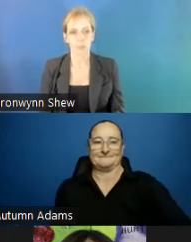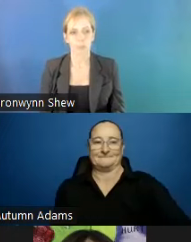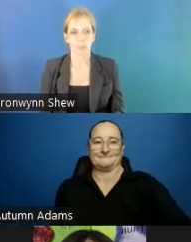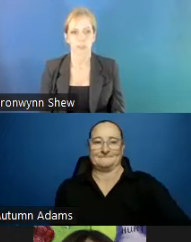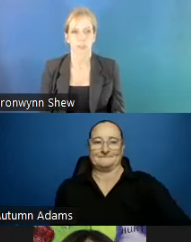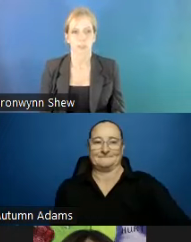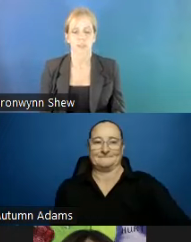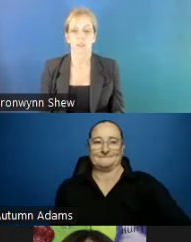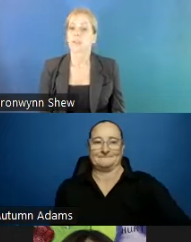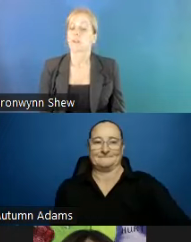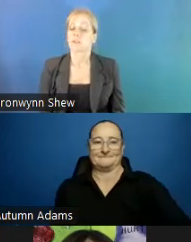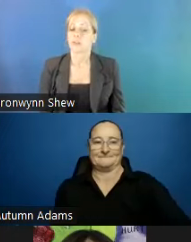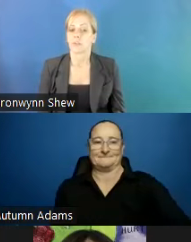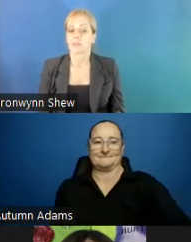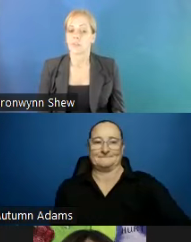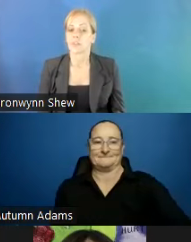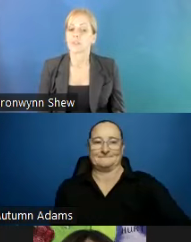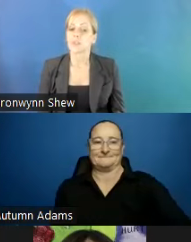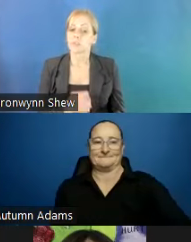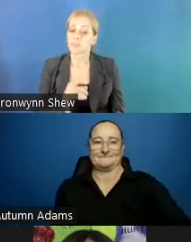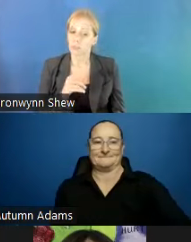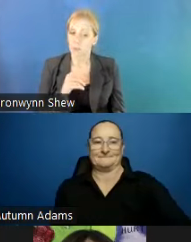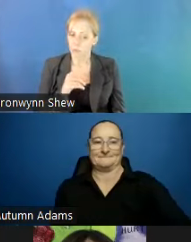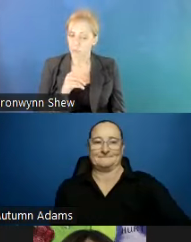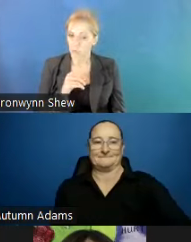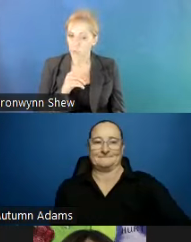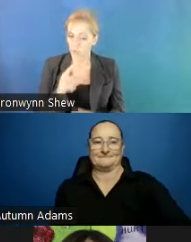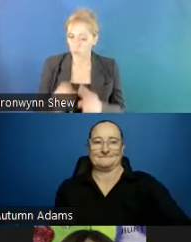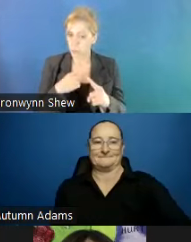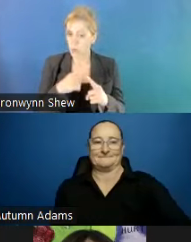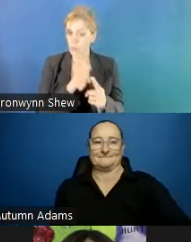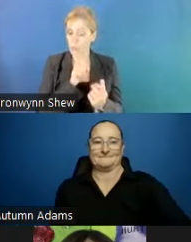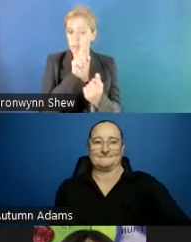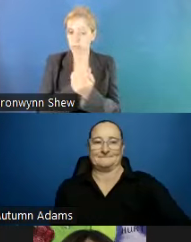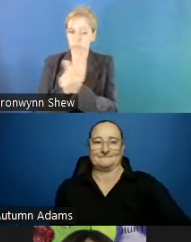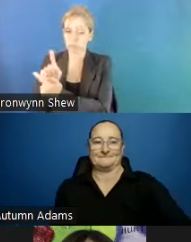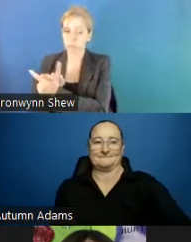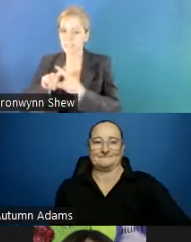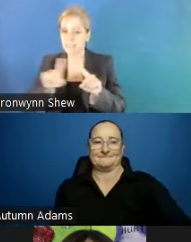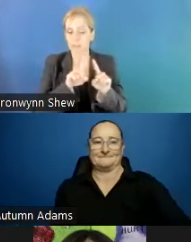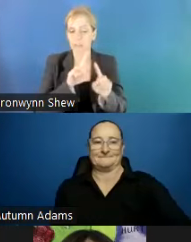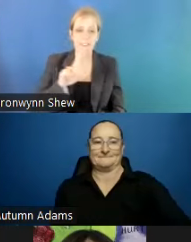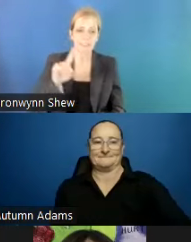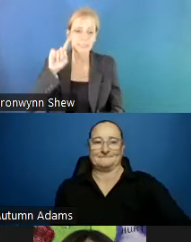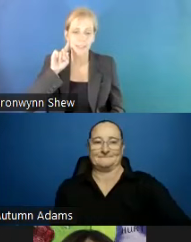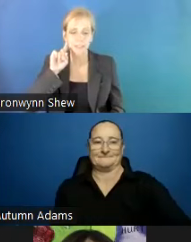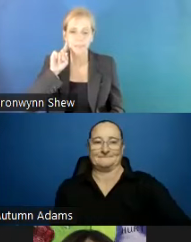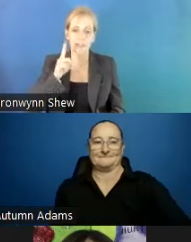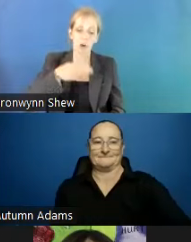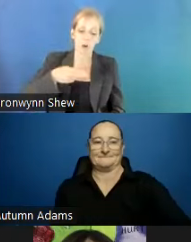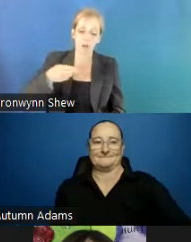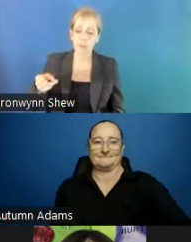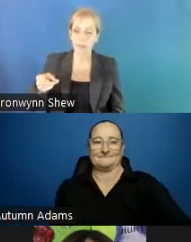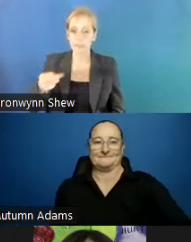So as you are working with deaf and hard of hearing, deaf and blind individuals, remember that all of